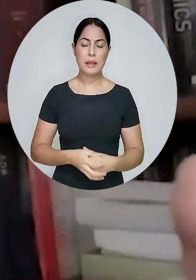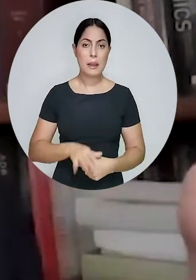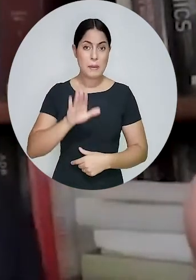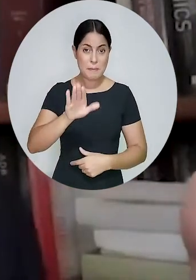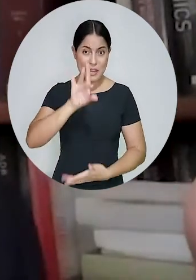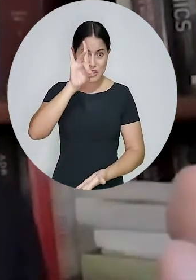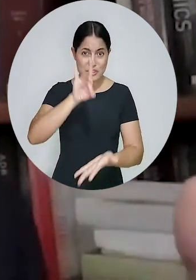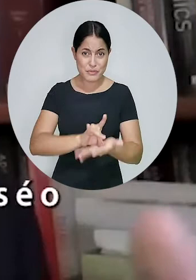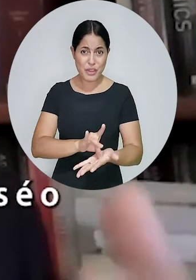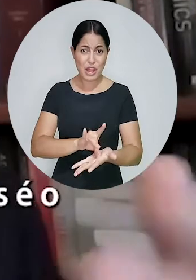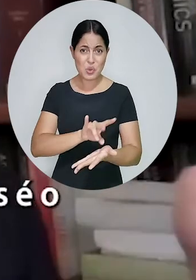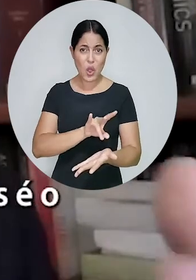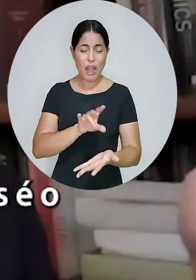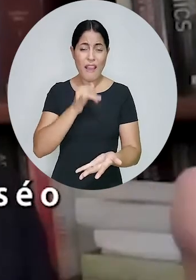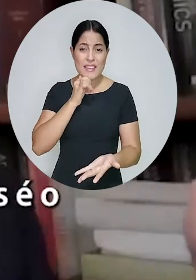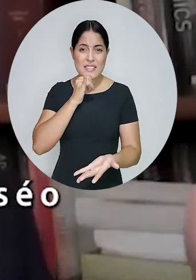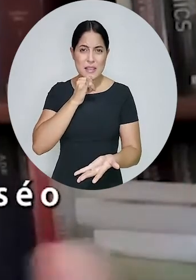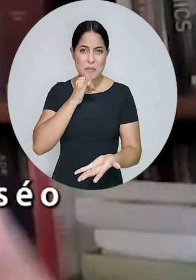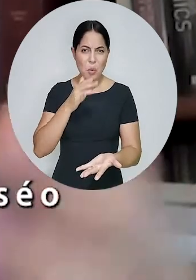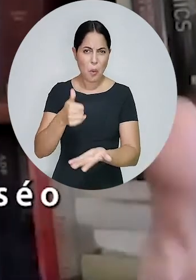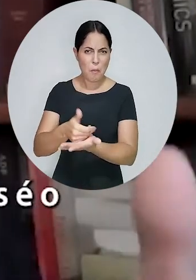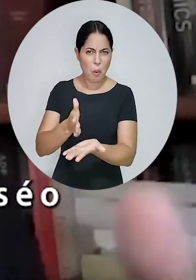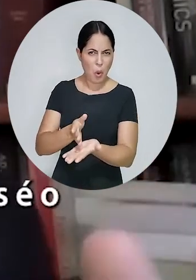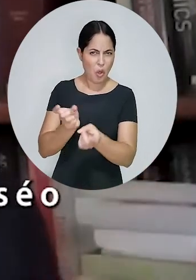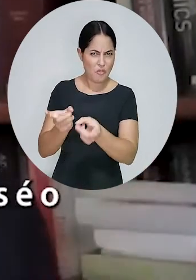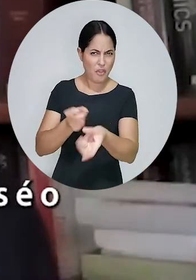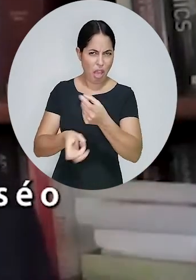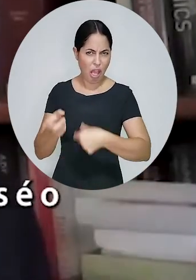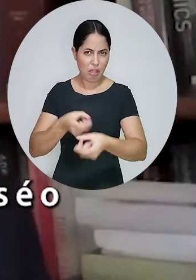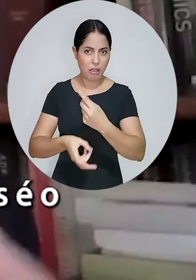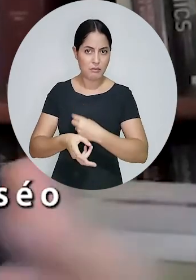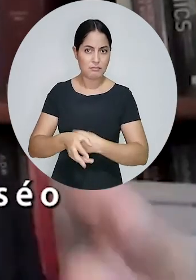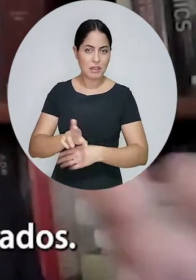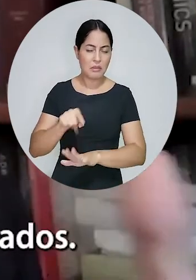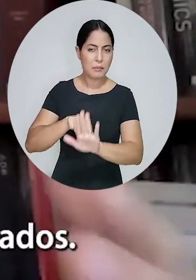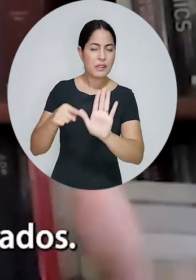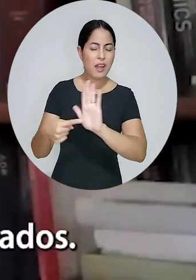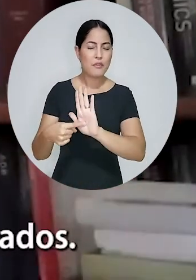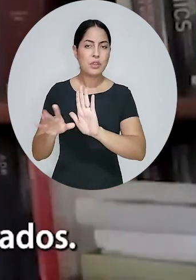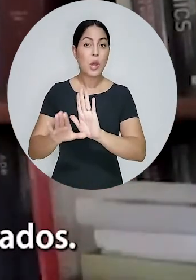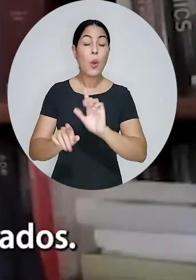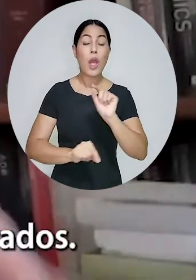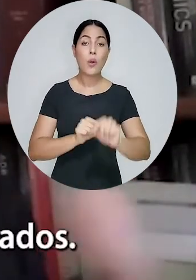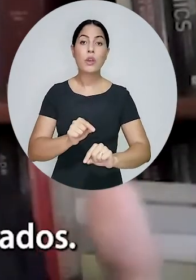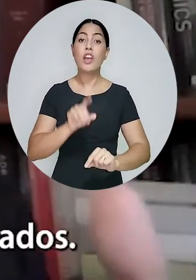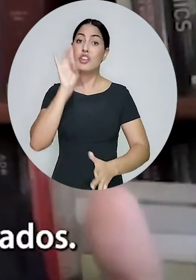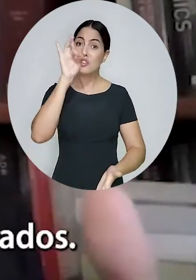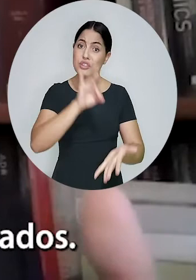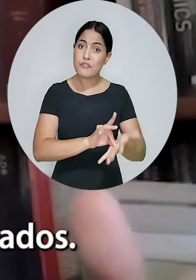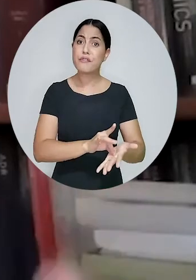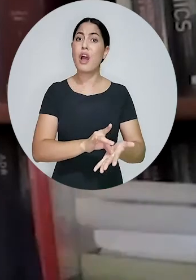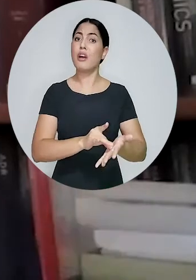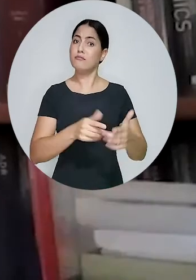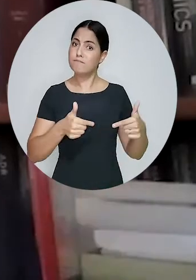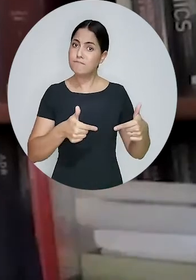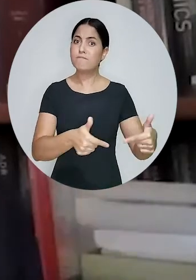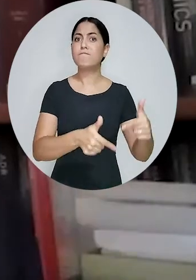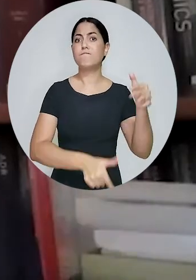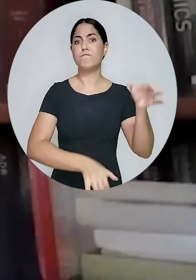do their important work. And it's not really bake sales, but it's the functional equivalent of it. They have to do this kind of private